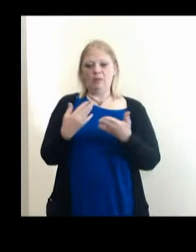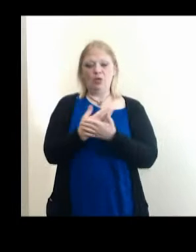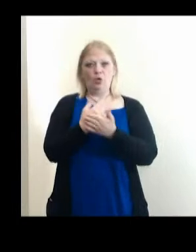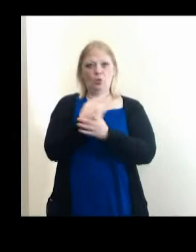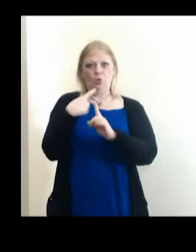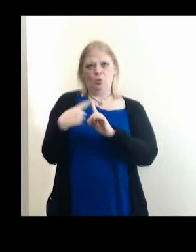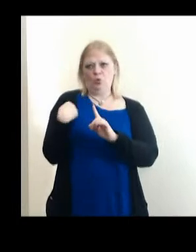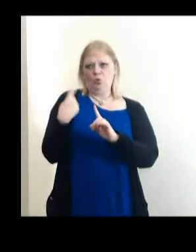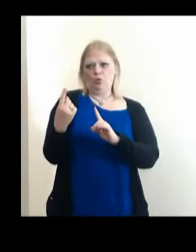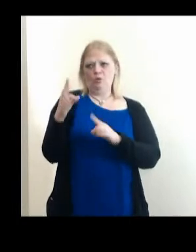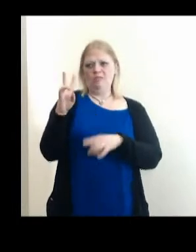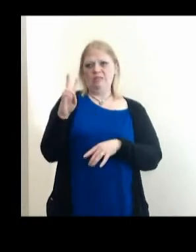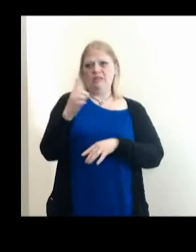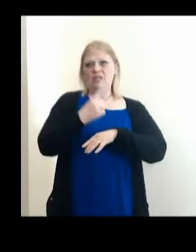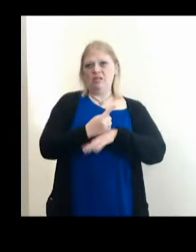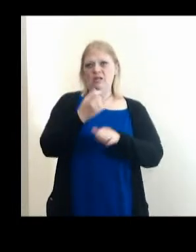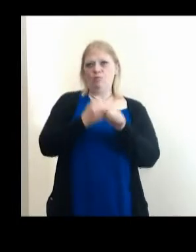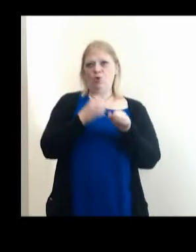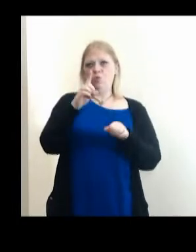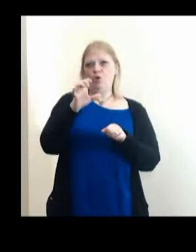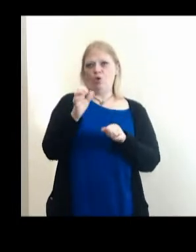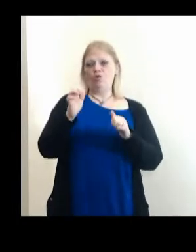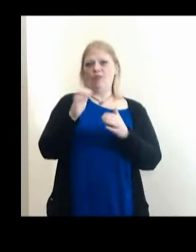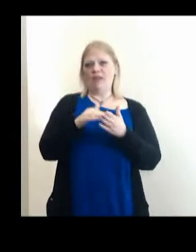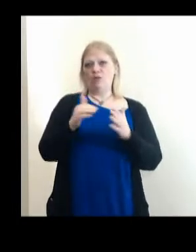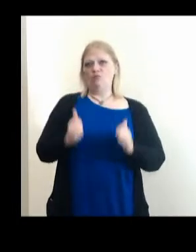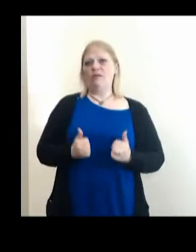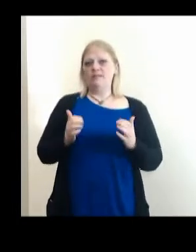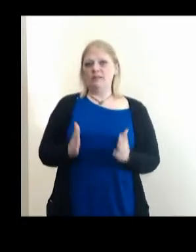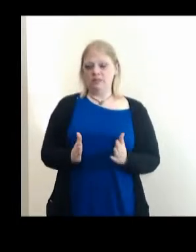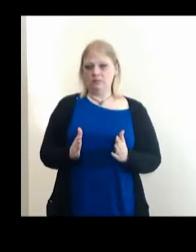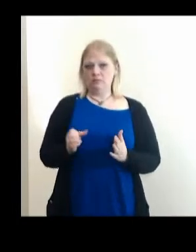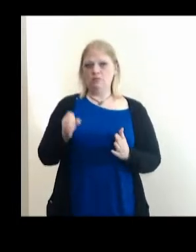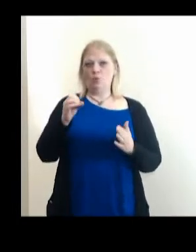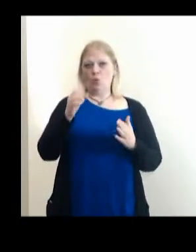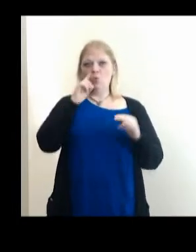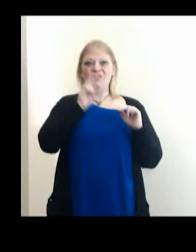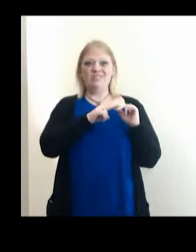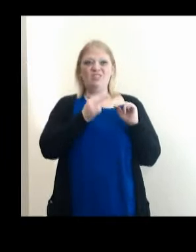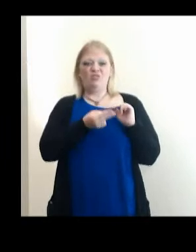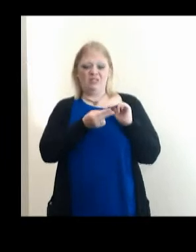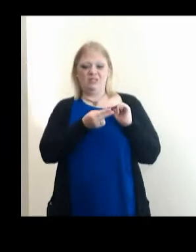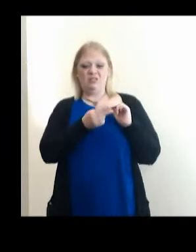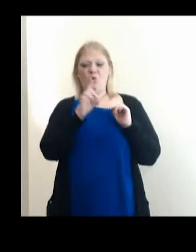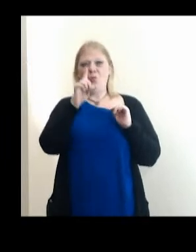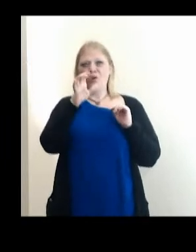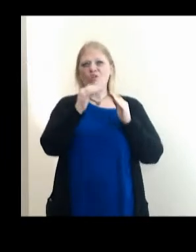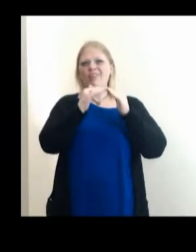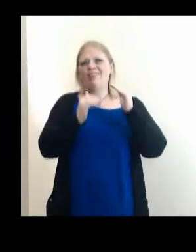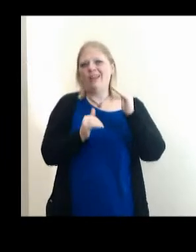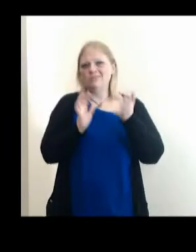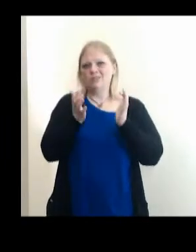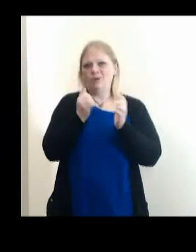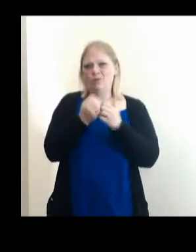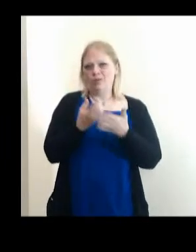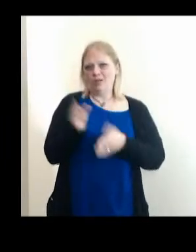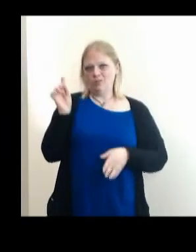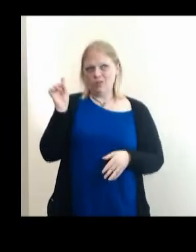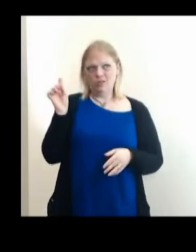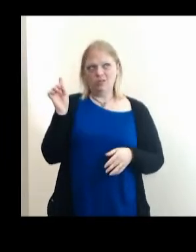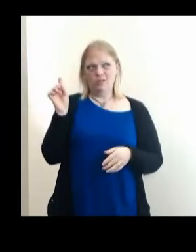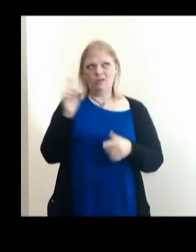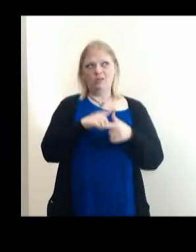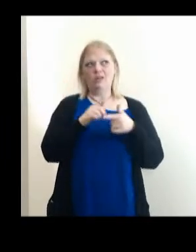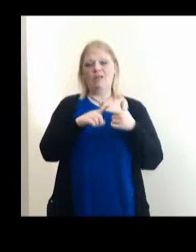past 7 days per 100,000 residents. So we have seen a decrease in the weekly total. It was 100 less cases than the week before, and